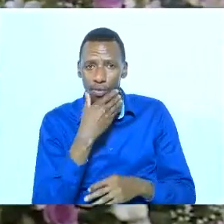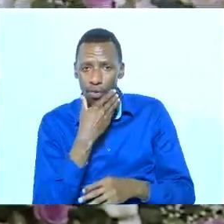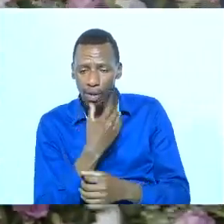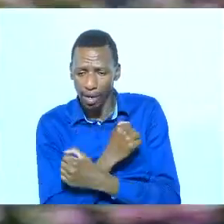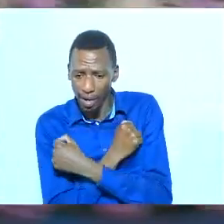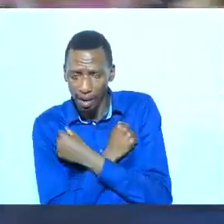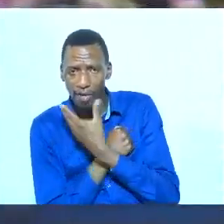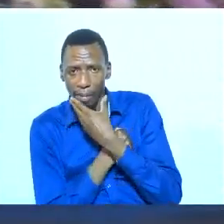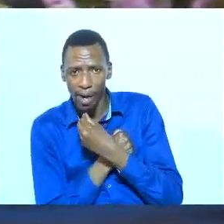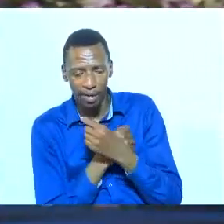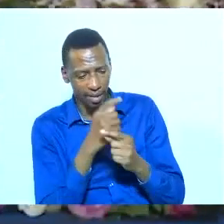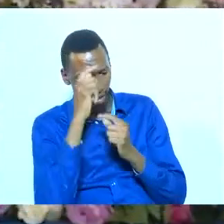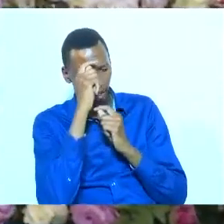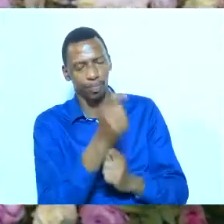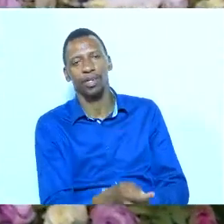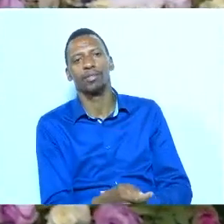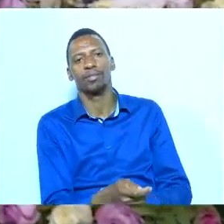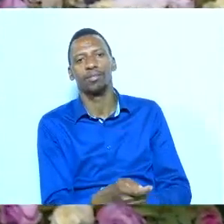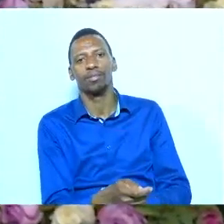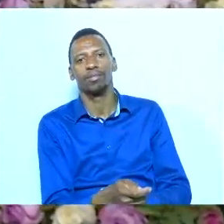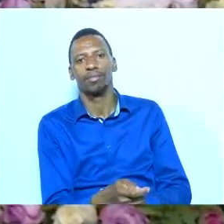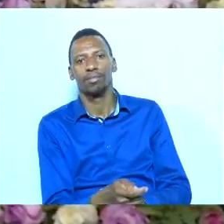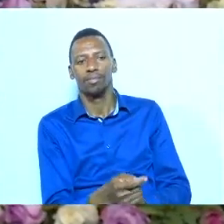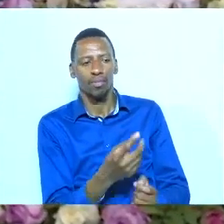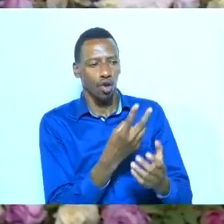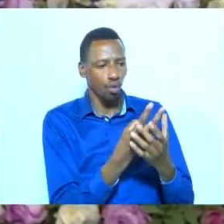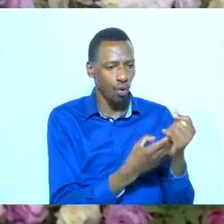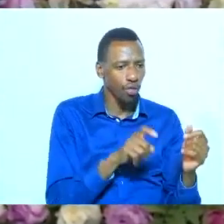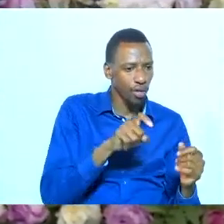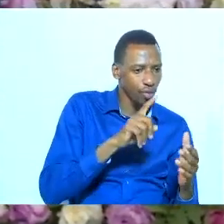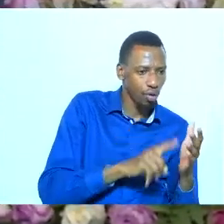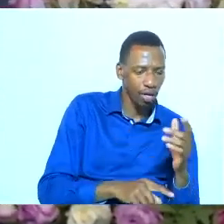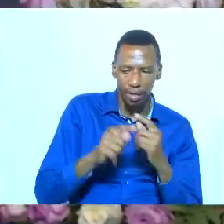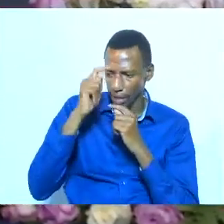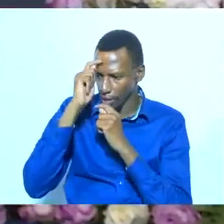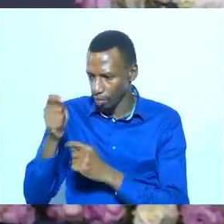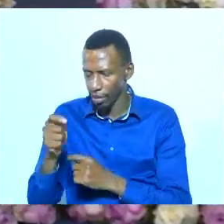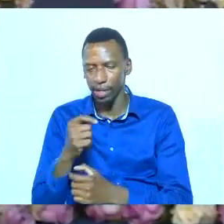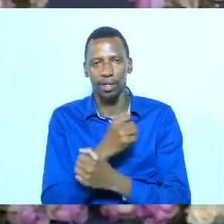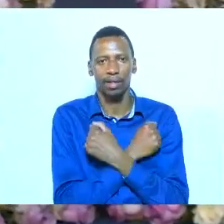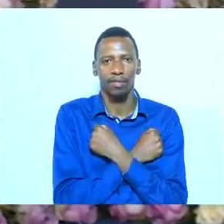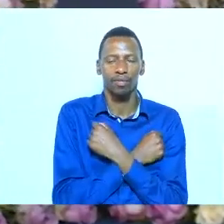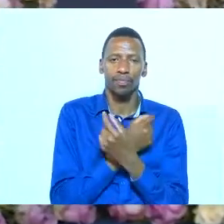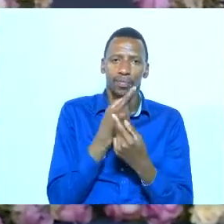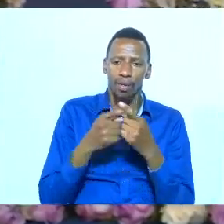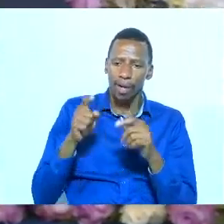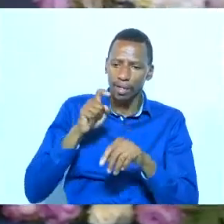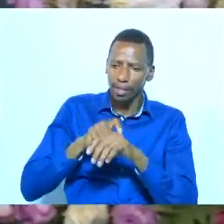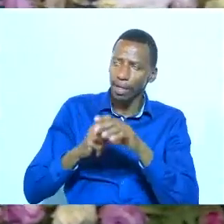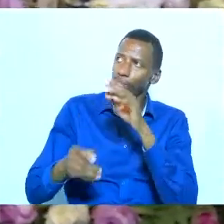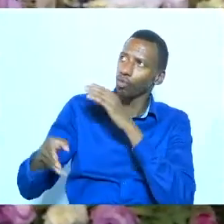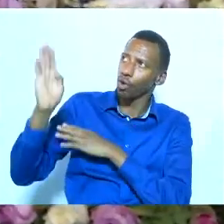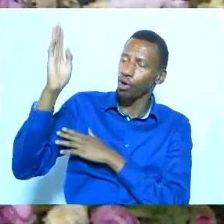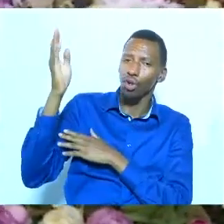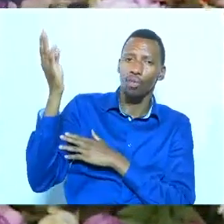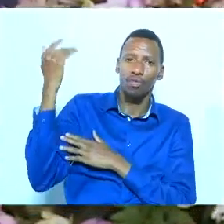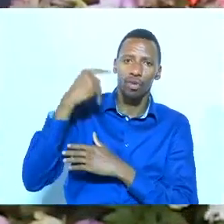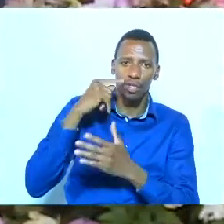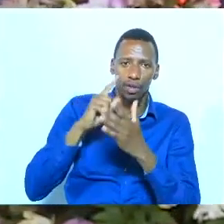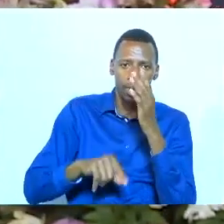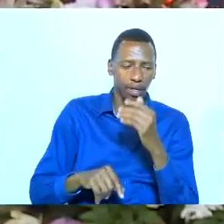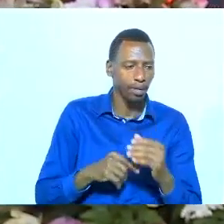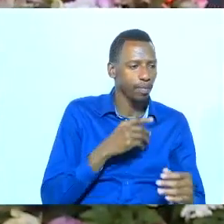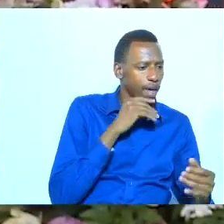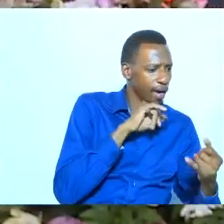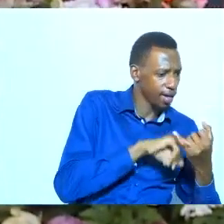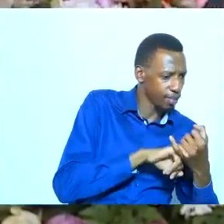you respect. We both need respect and love. But when God says,